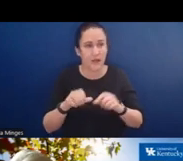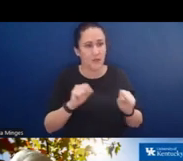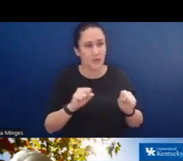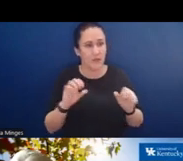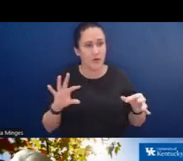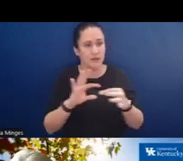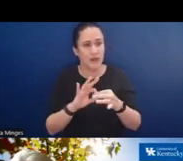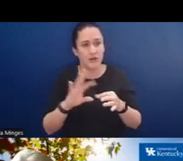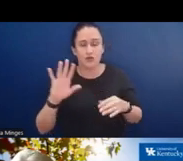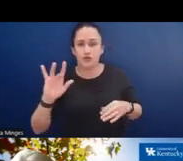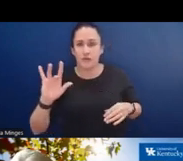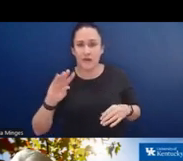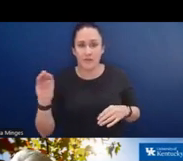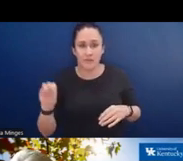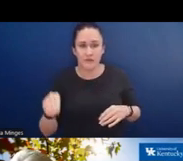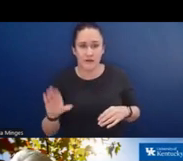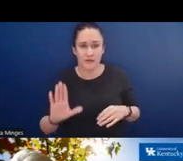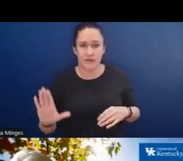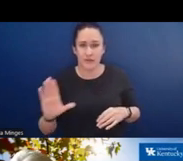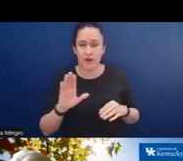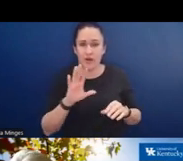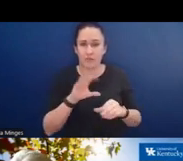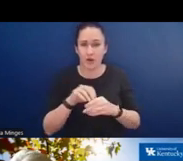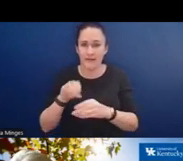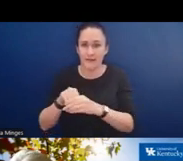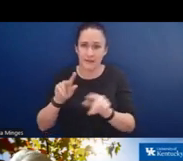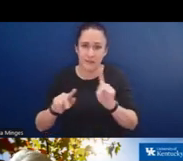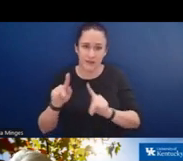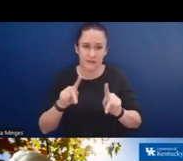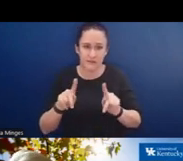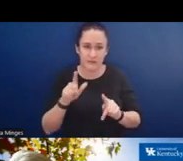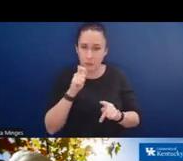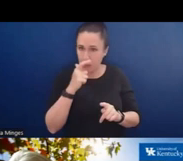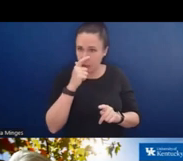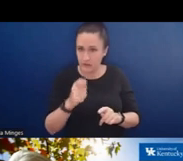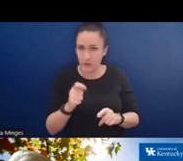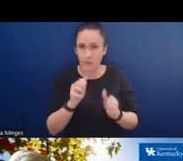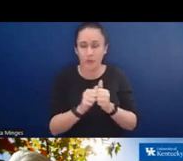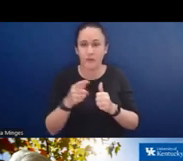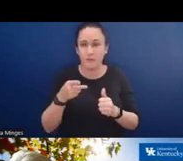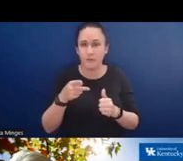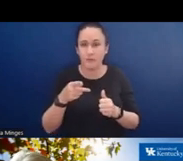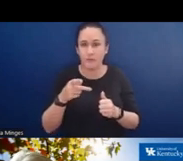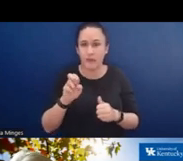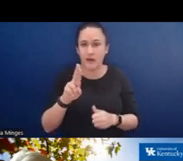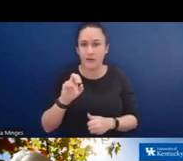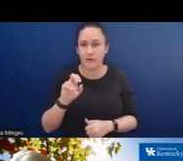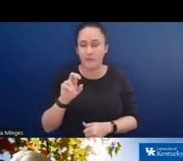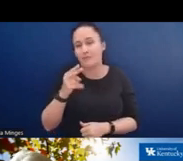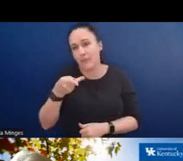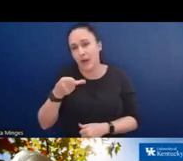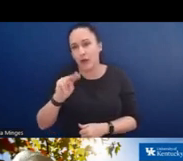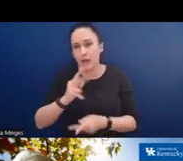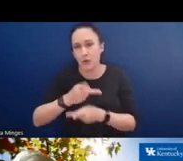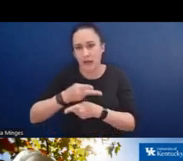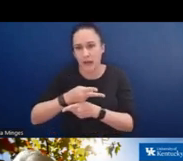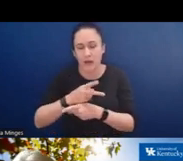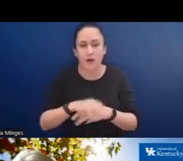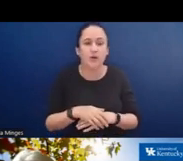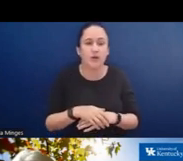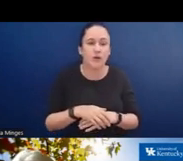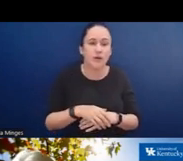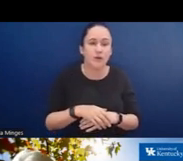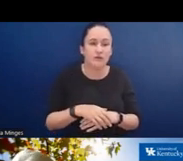25 of their participants who were interested into perinatal or reproductive health care. So they were either pregnant and got them into